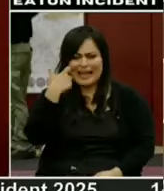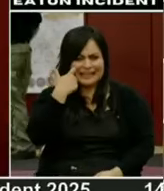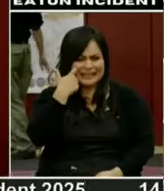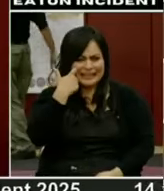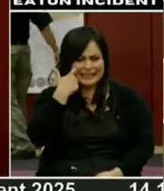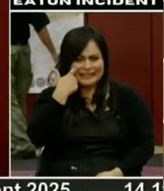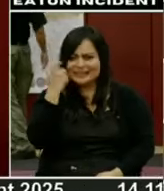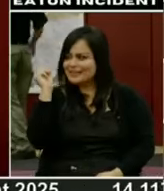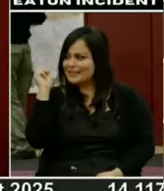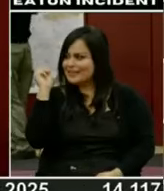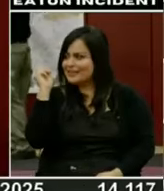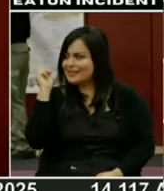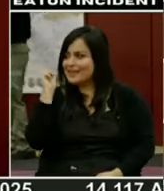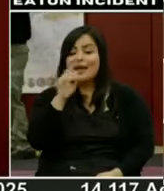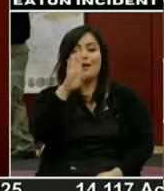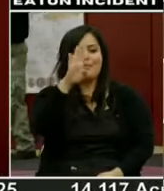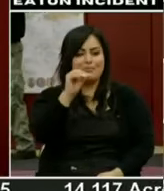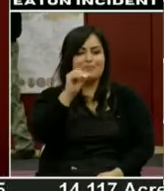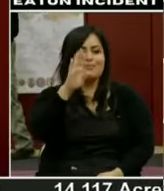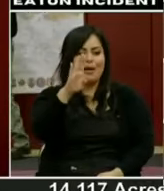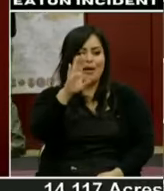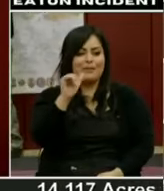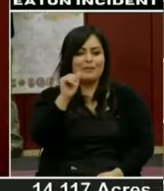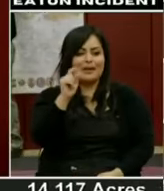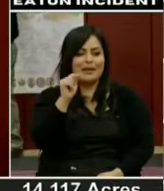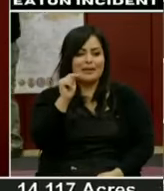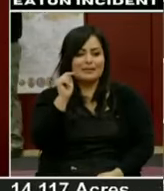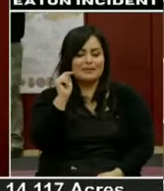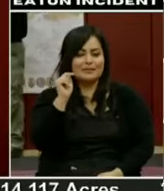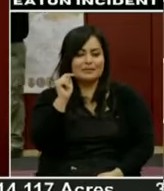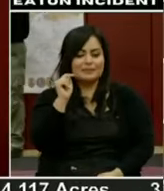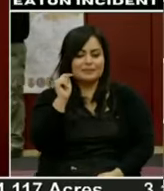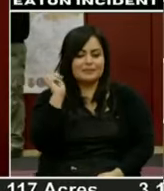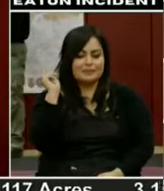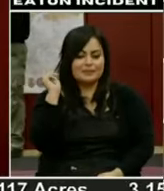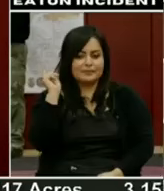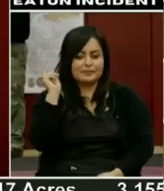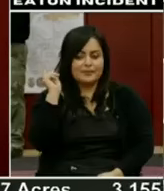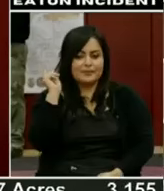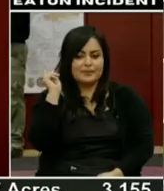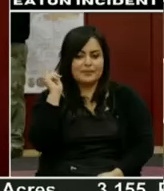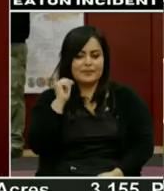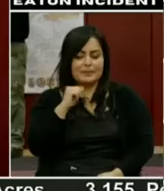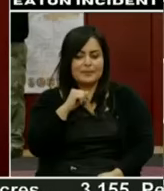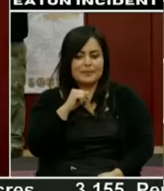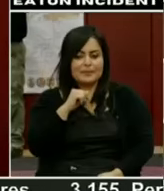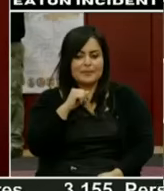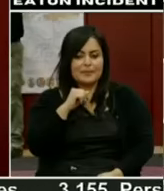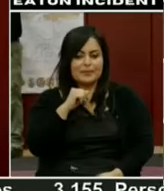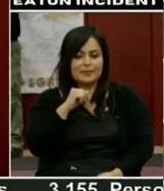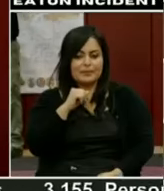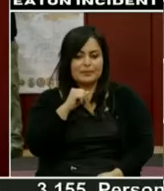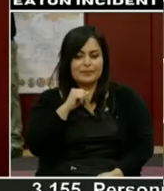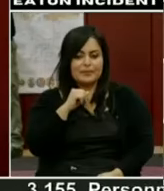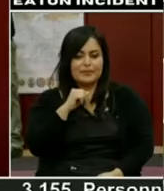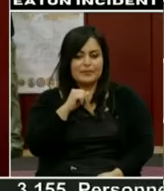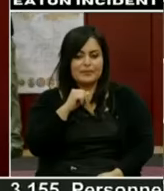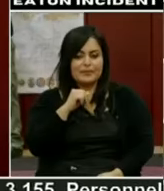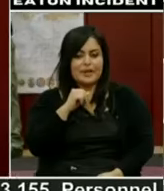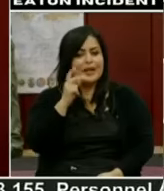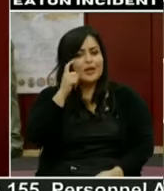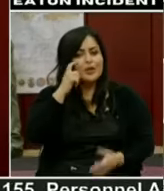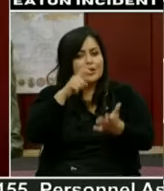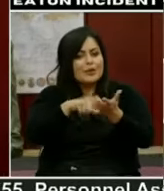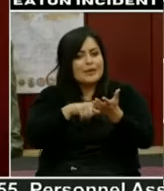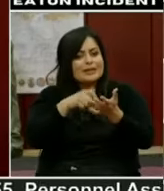locked. Bobcat, I was going to say Cub, but Bobcat. And you can see there's kind of a